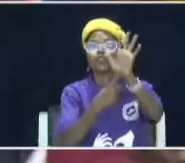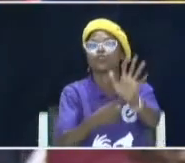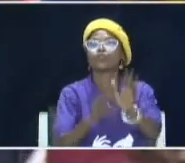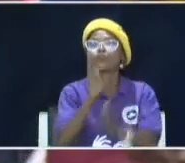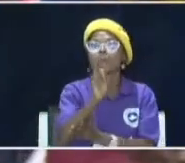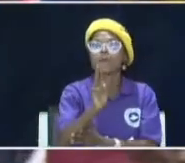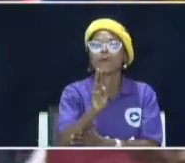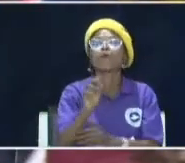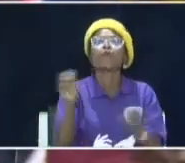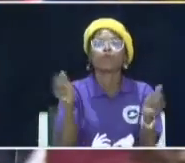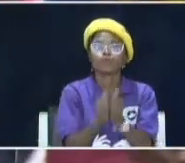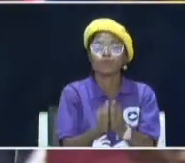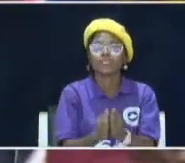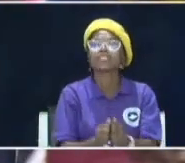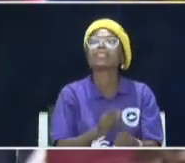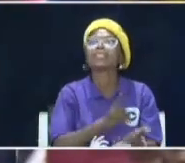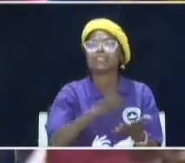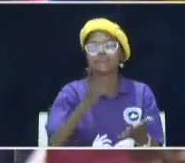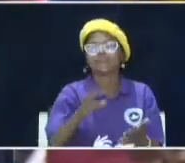defied medical report